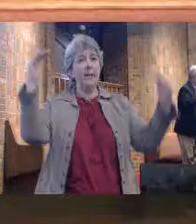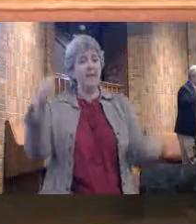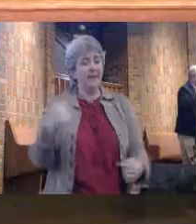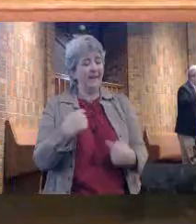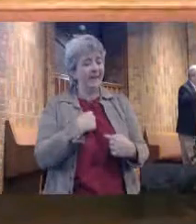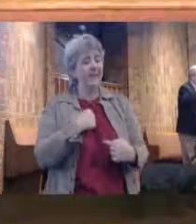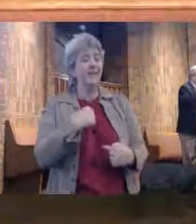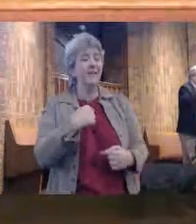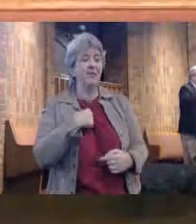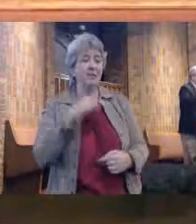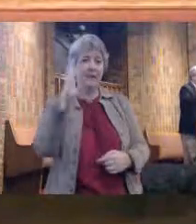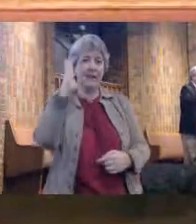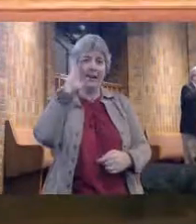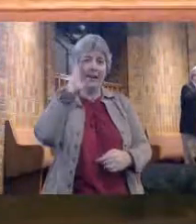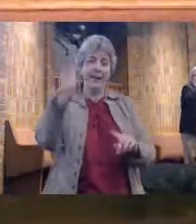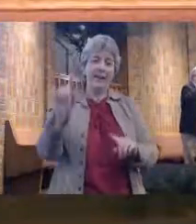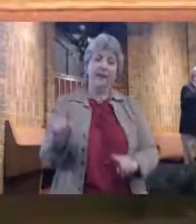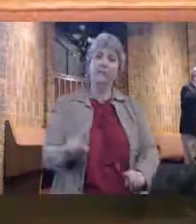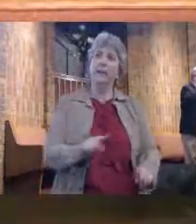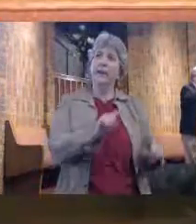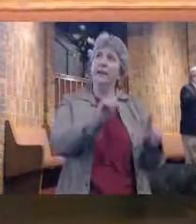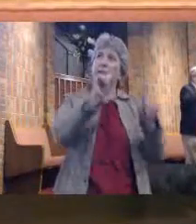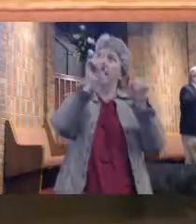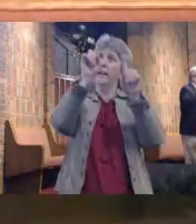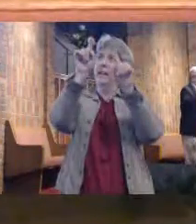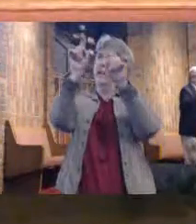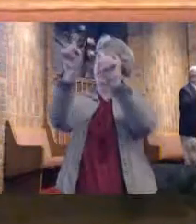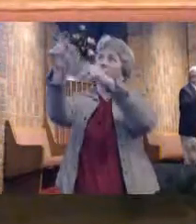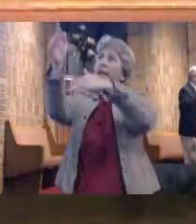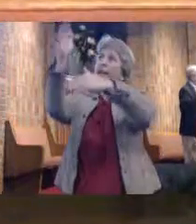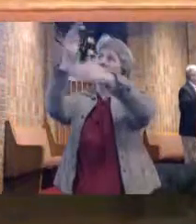way. I'm in the glory land